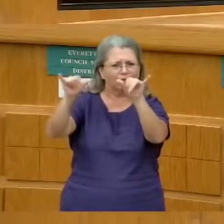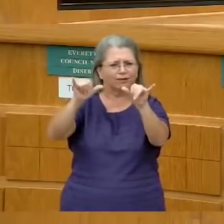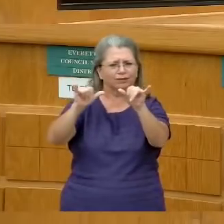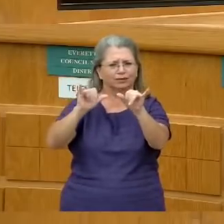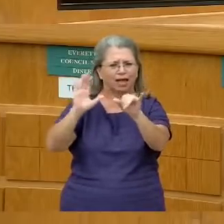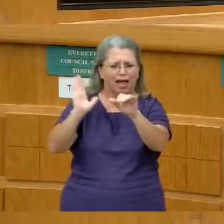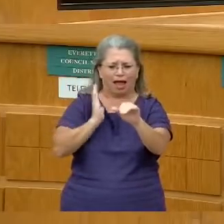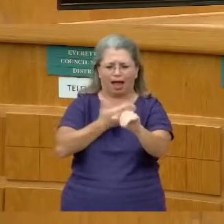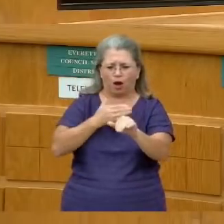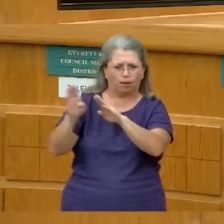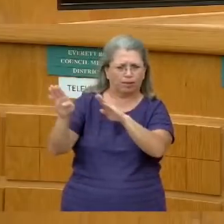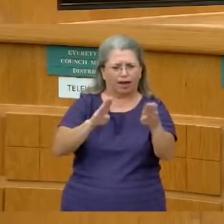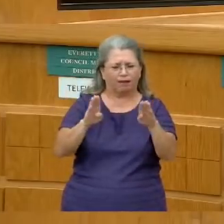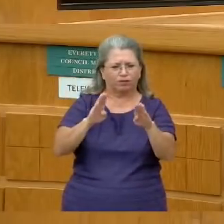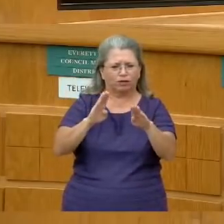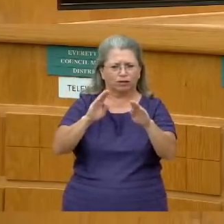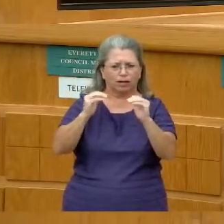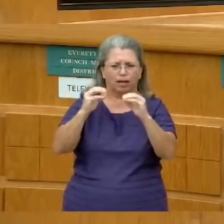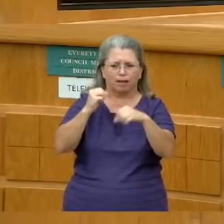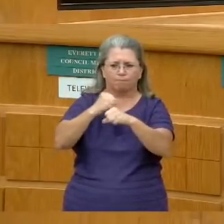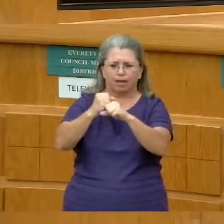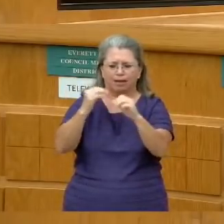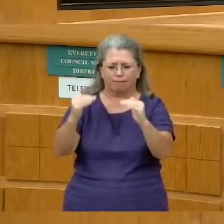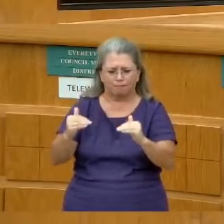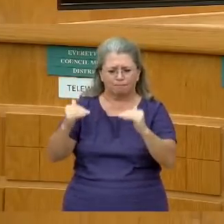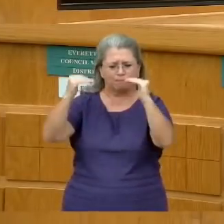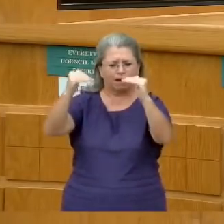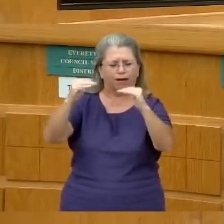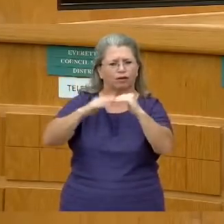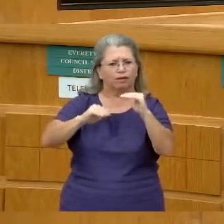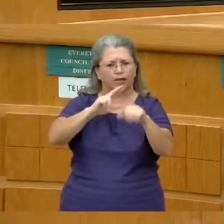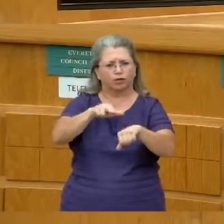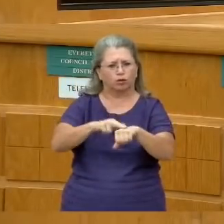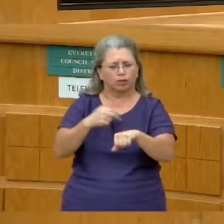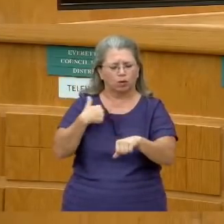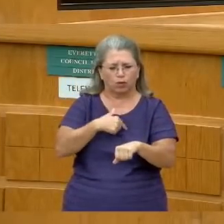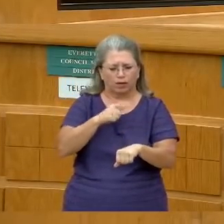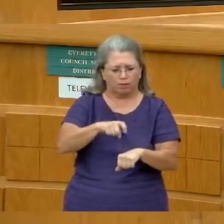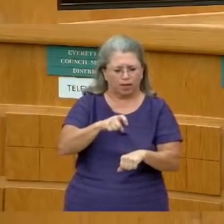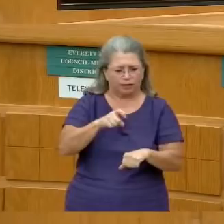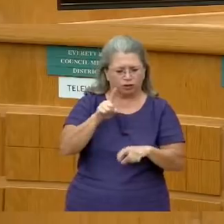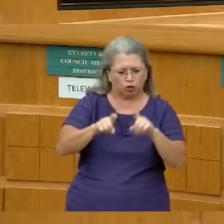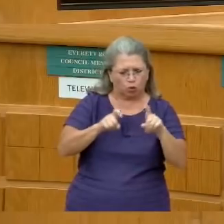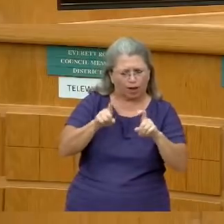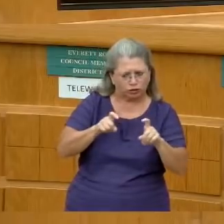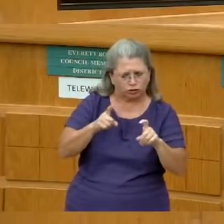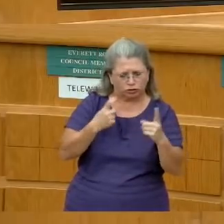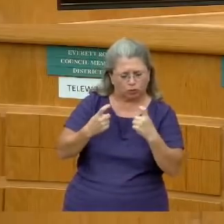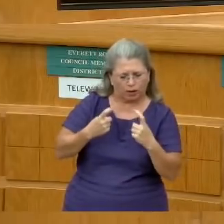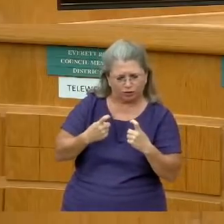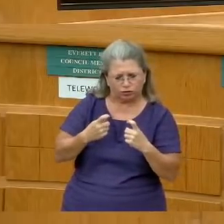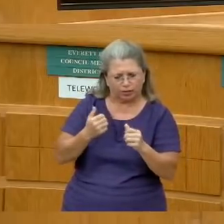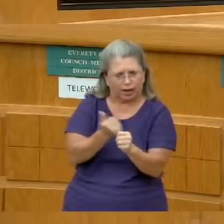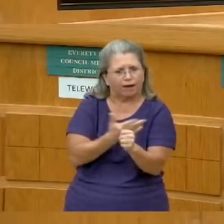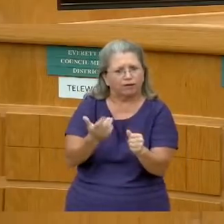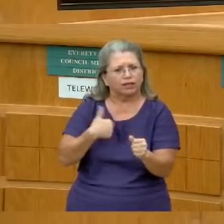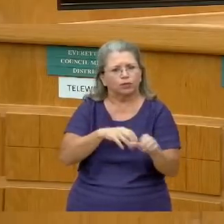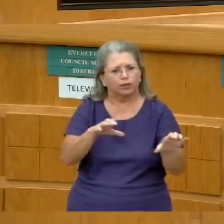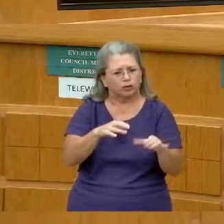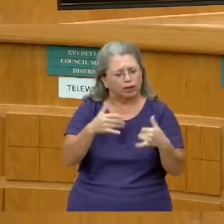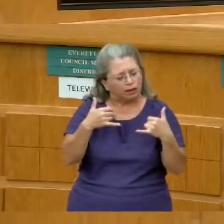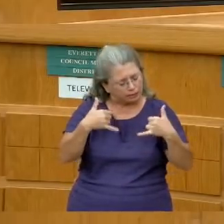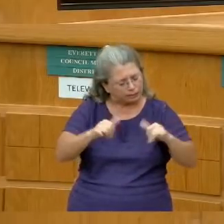it higher than we normally would. We're going to question everything that we're doing. And we're still going to be able to support our